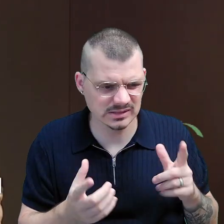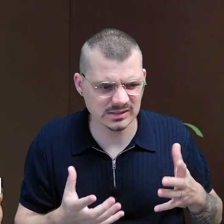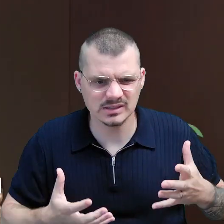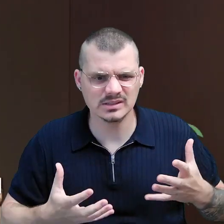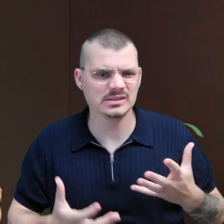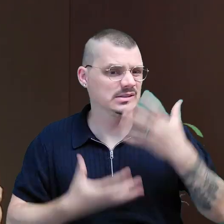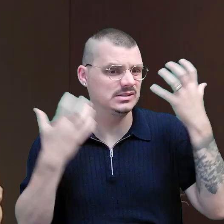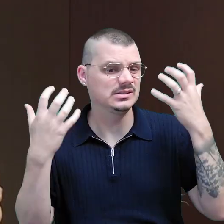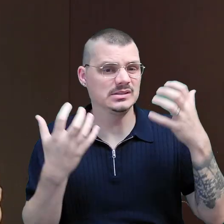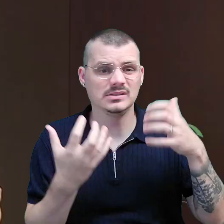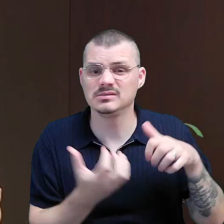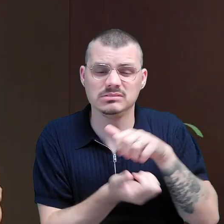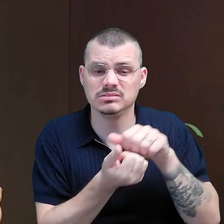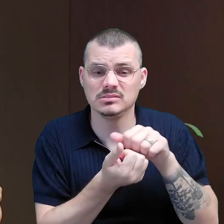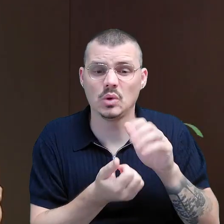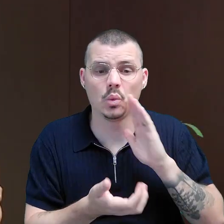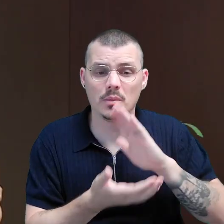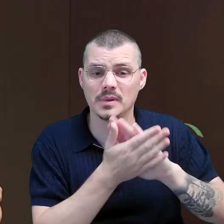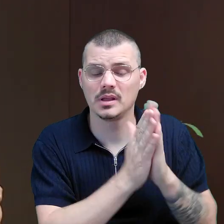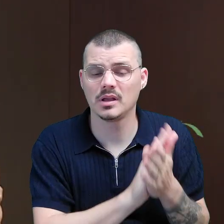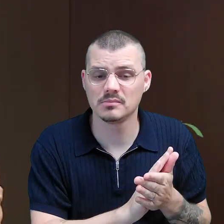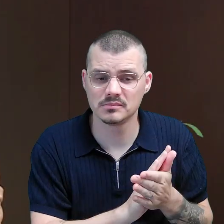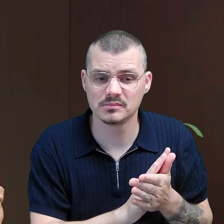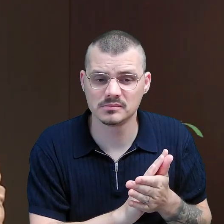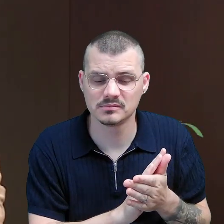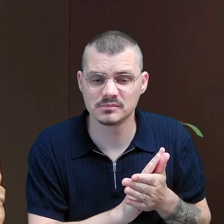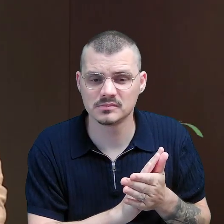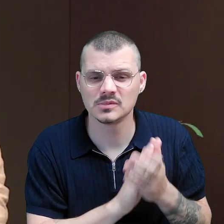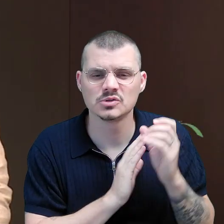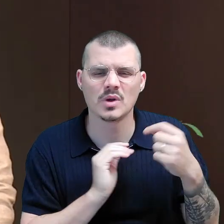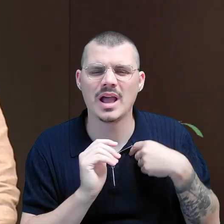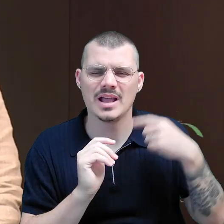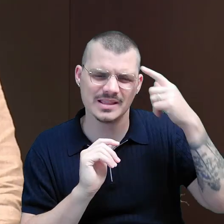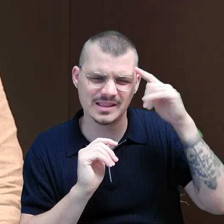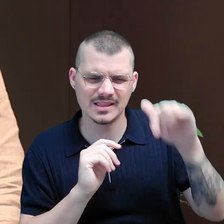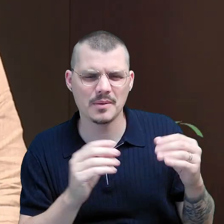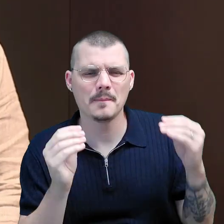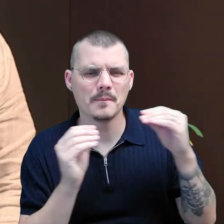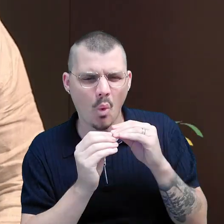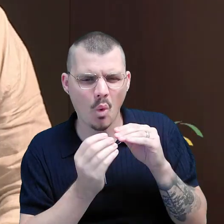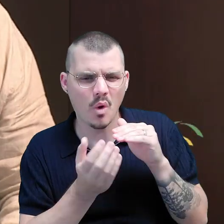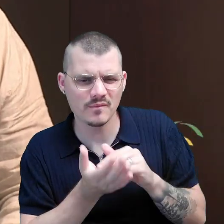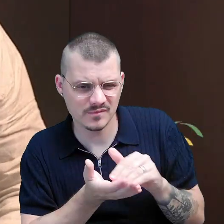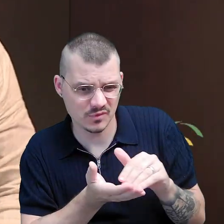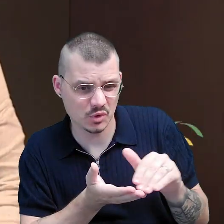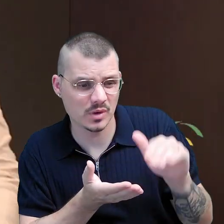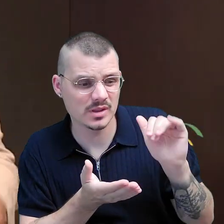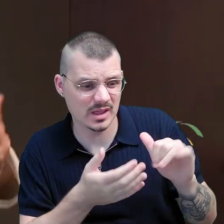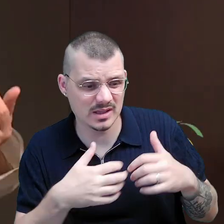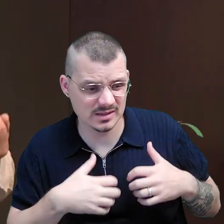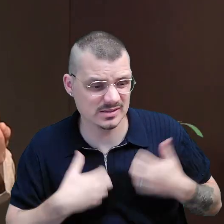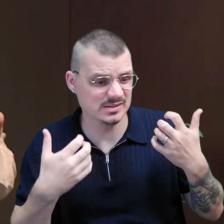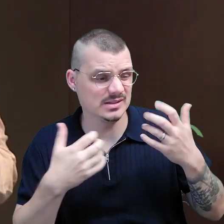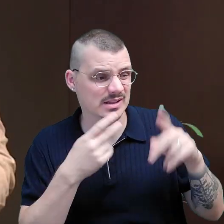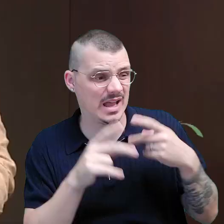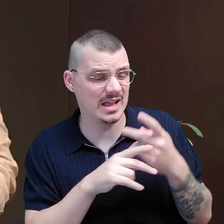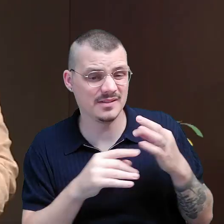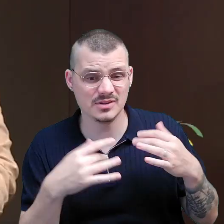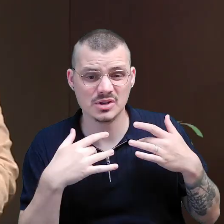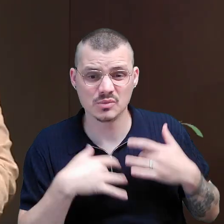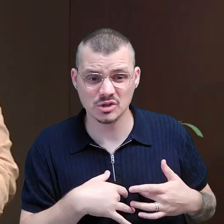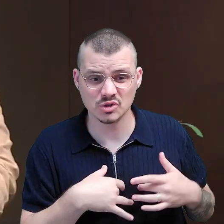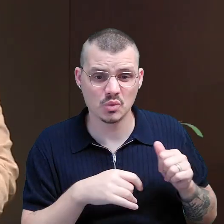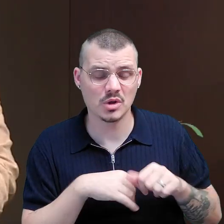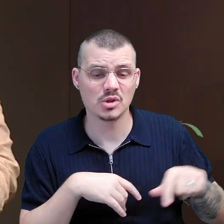agitated, hostile, and destructive they become. So I believe this more frequent agitated presentation of